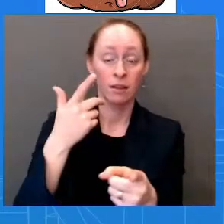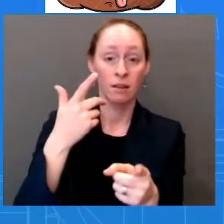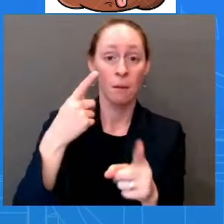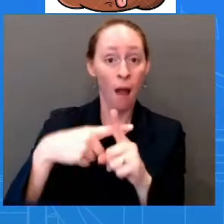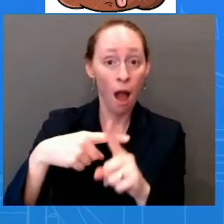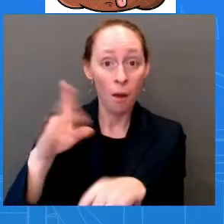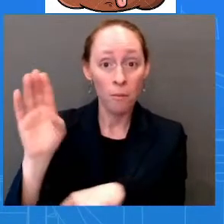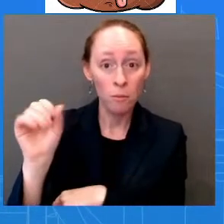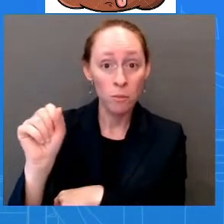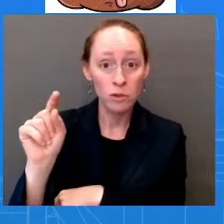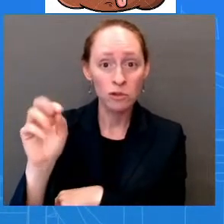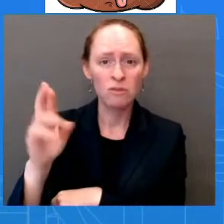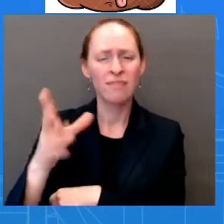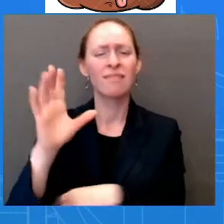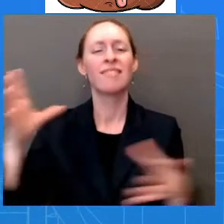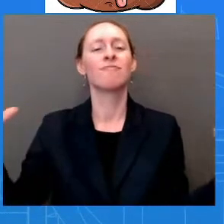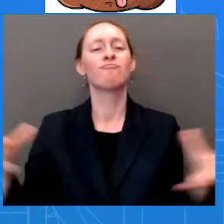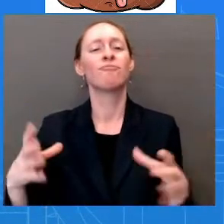a caveat here of